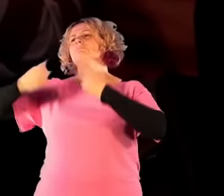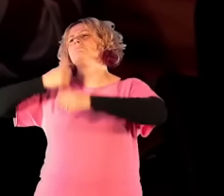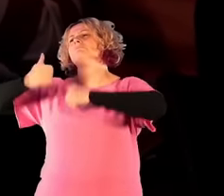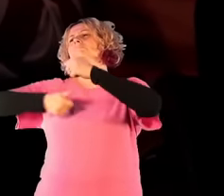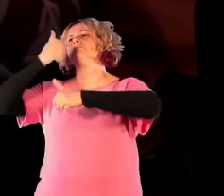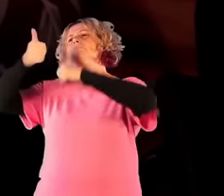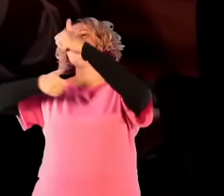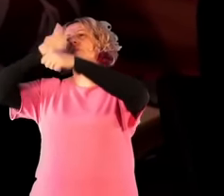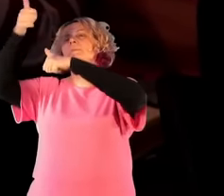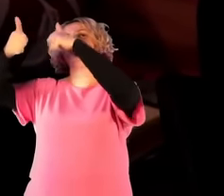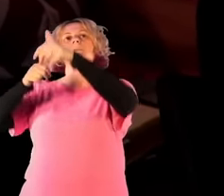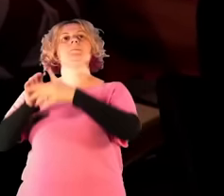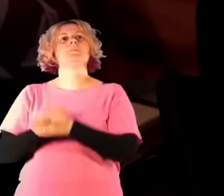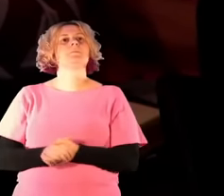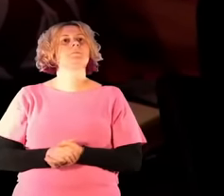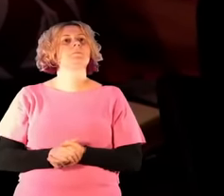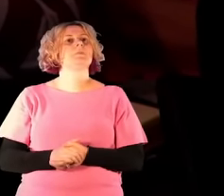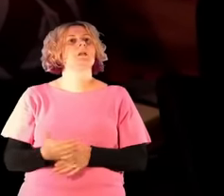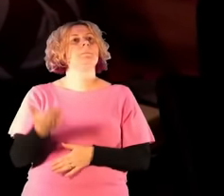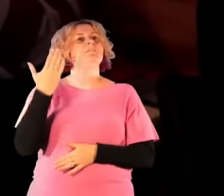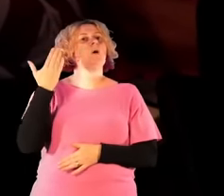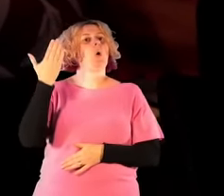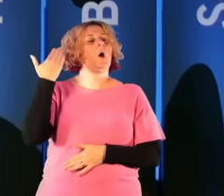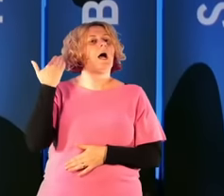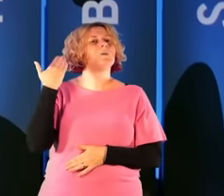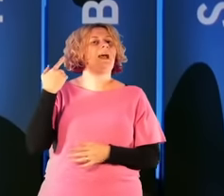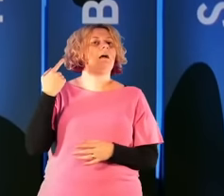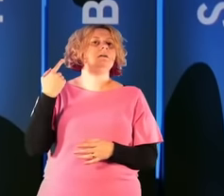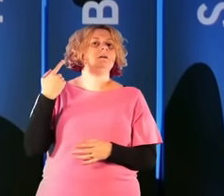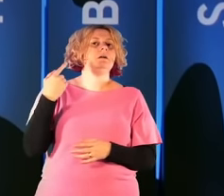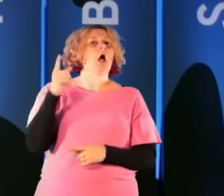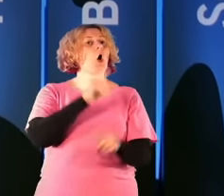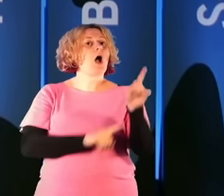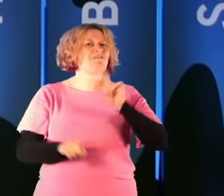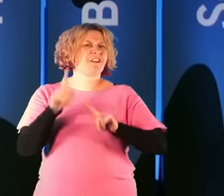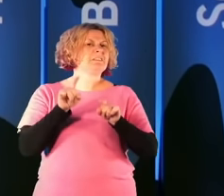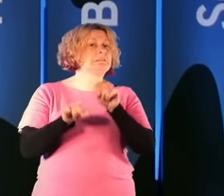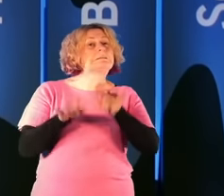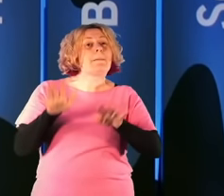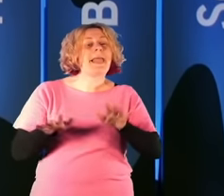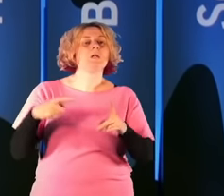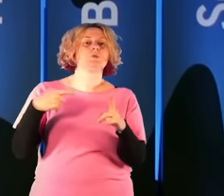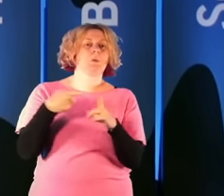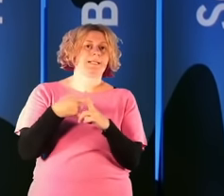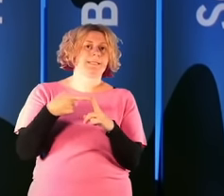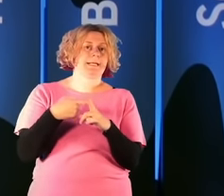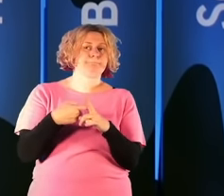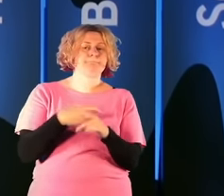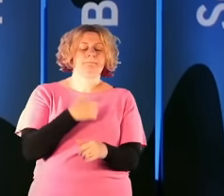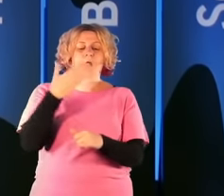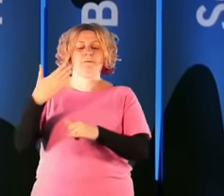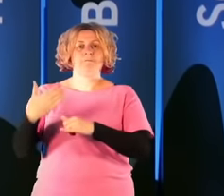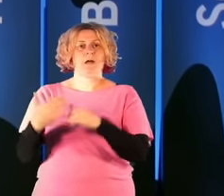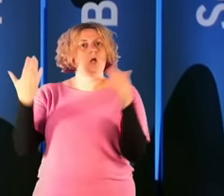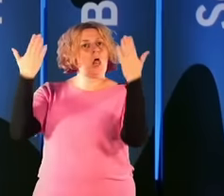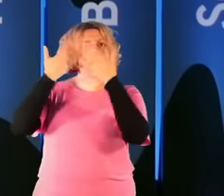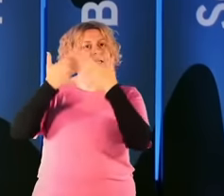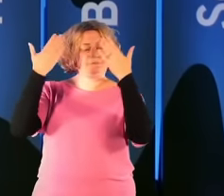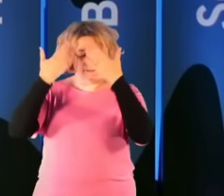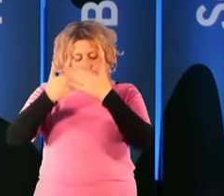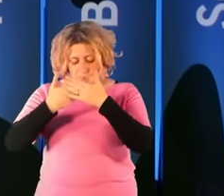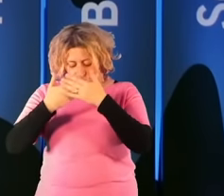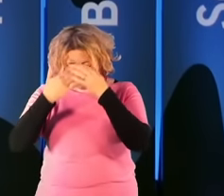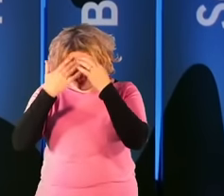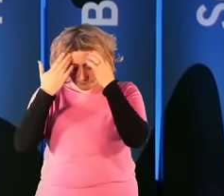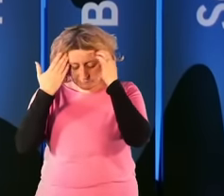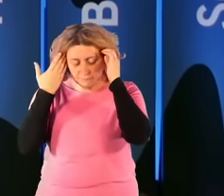I was in a conference once, not Keswick, but it was a conference like Keswick, and we'd come to the final evening like this, and we'd come to the very end of the evening, and